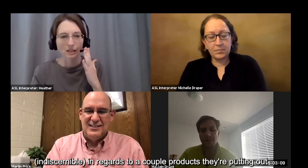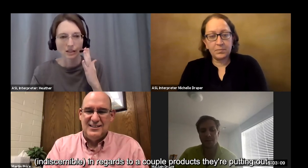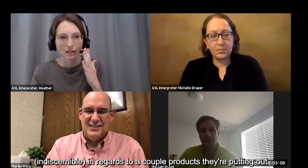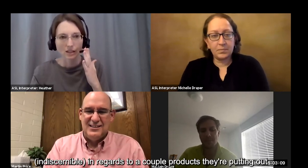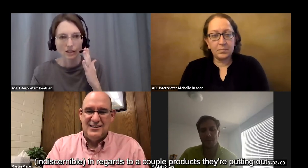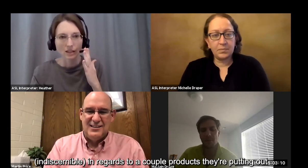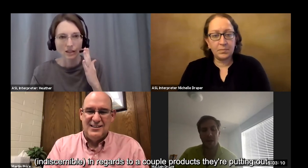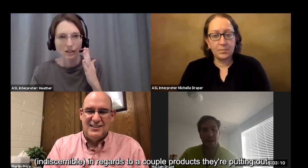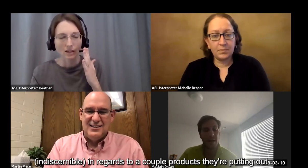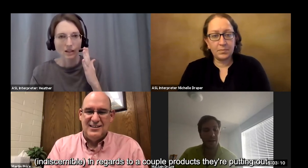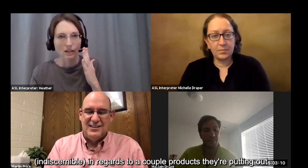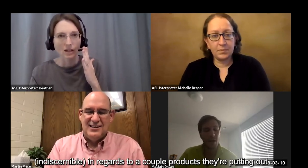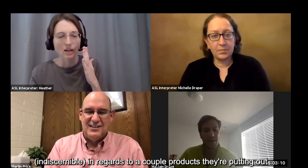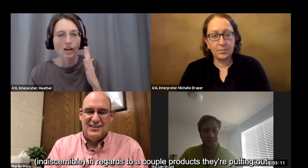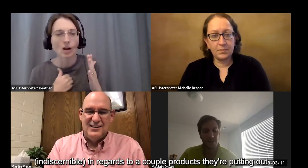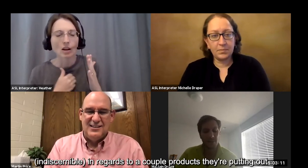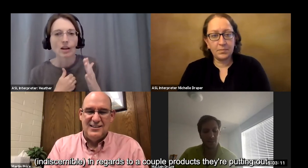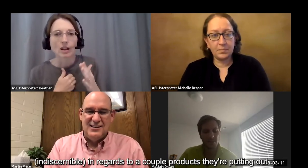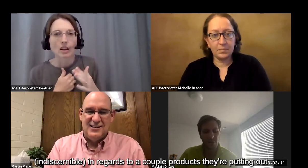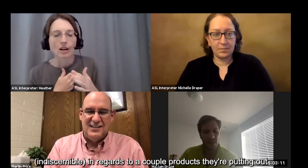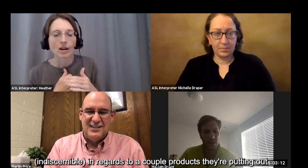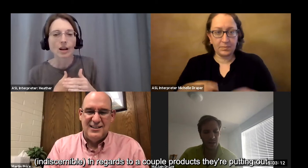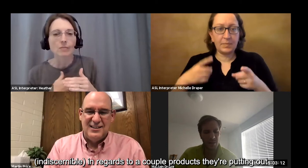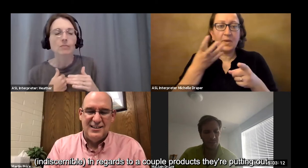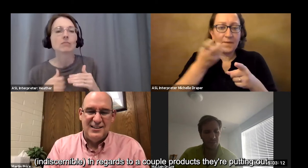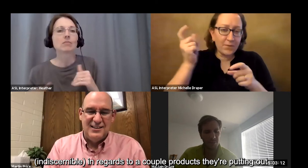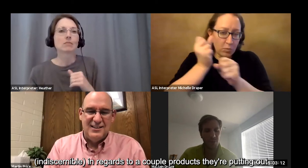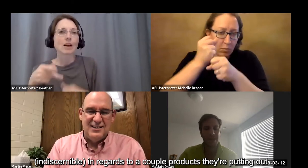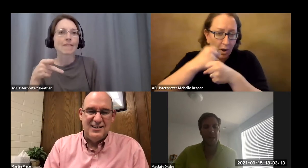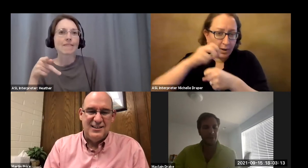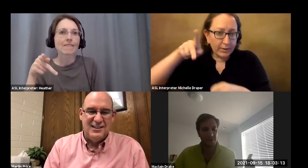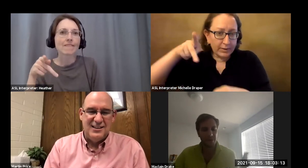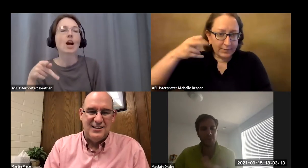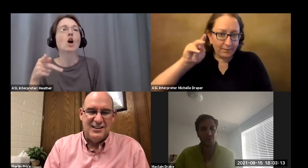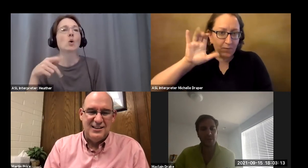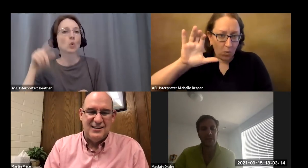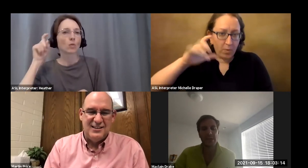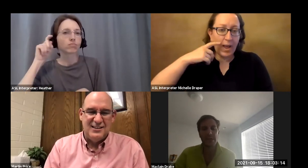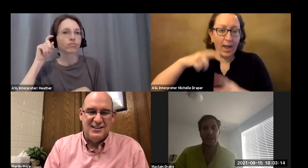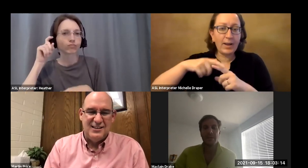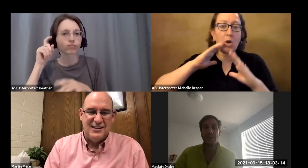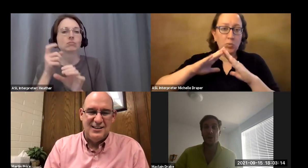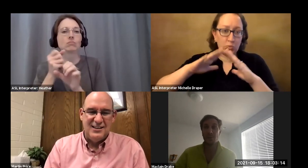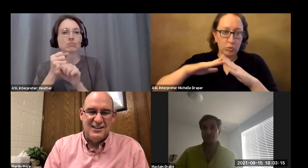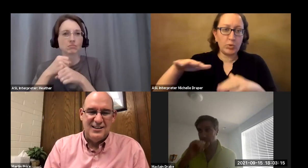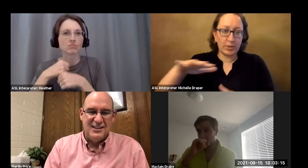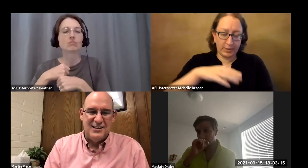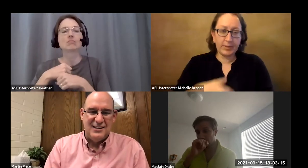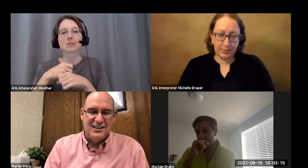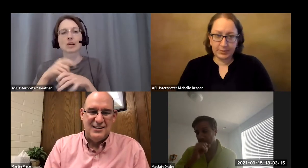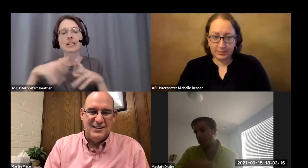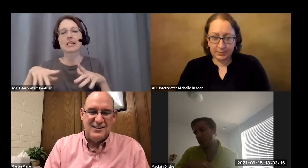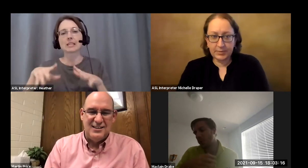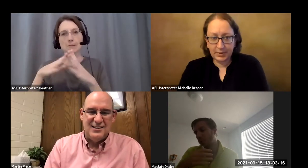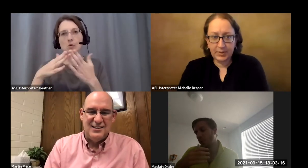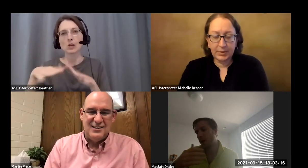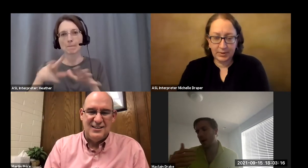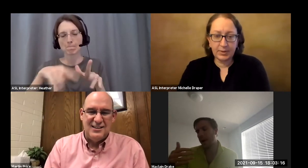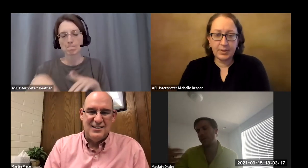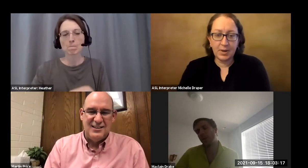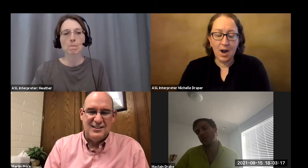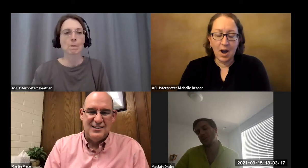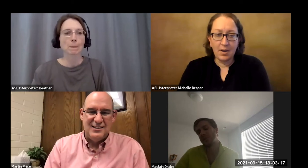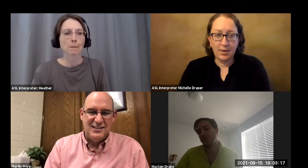in regards to a couple products that they're putting out there in the community. And so people